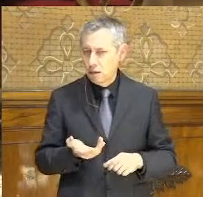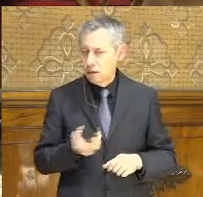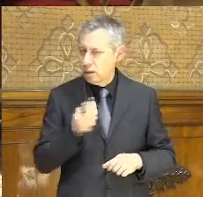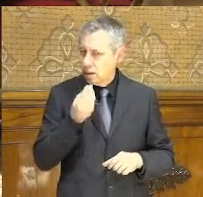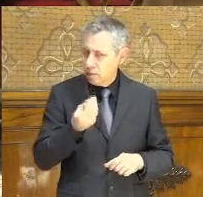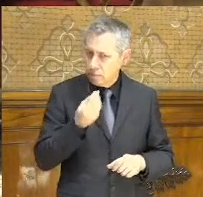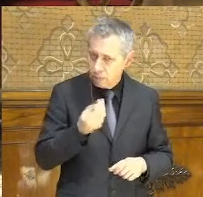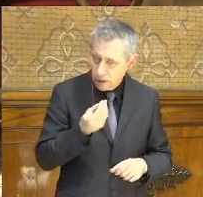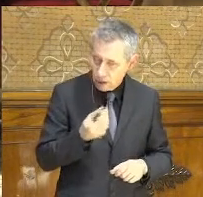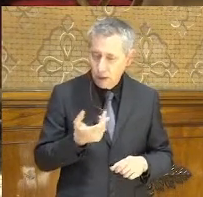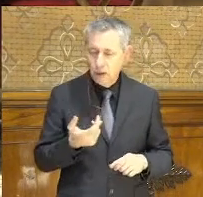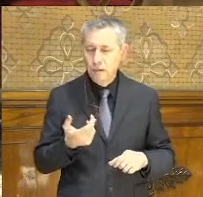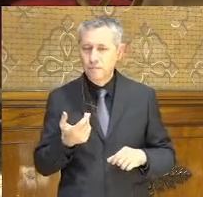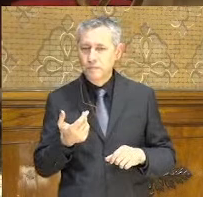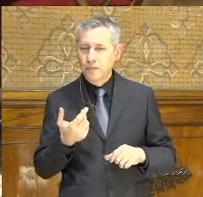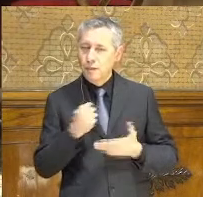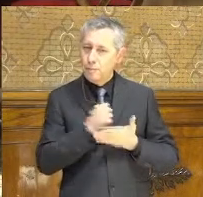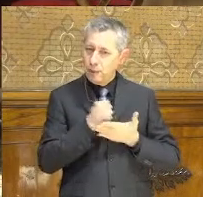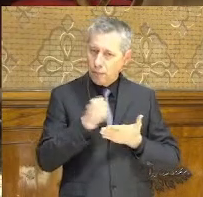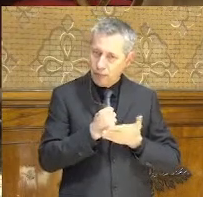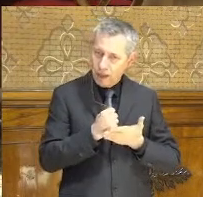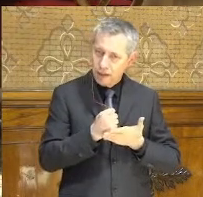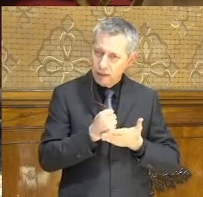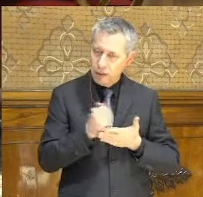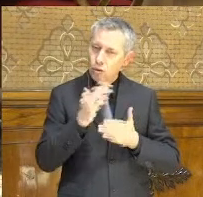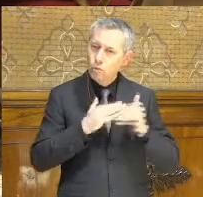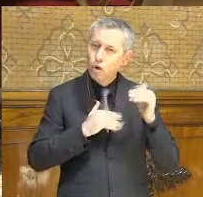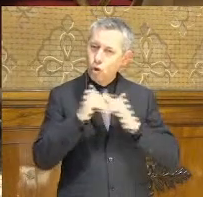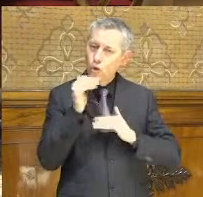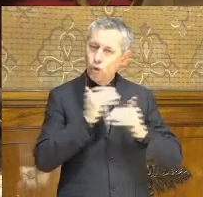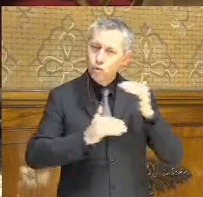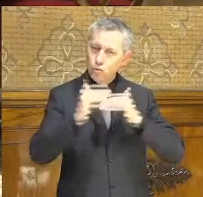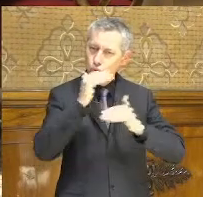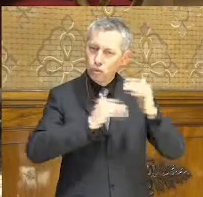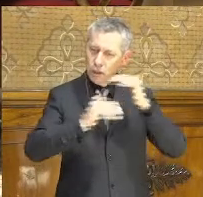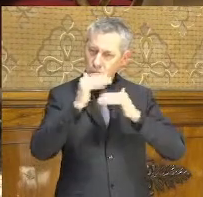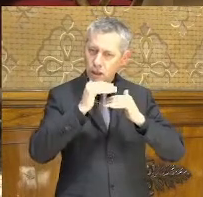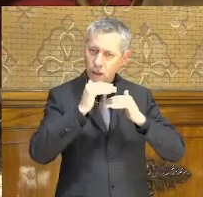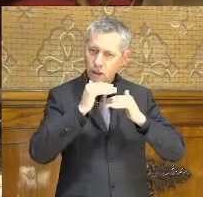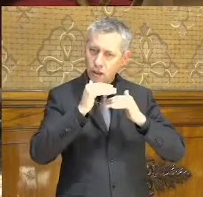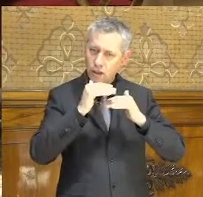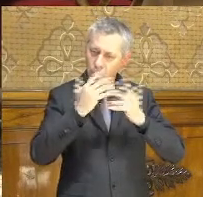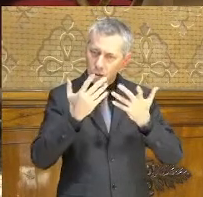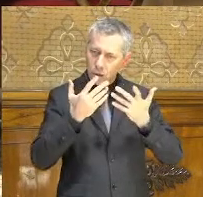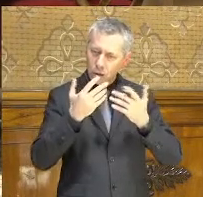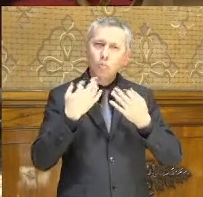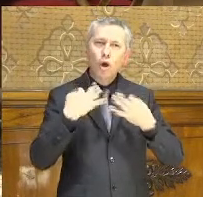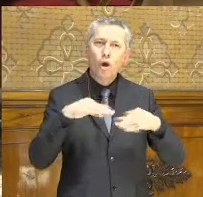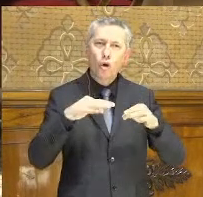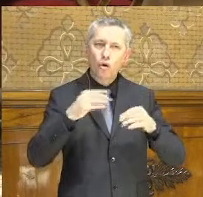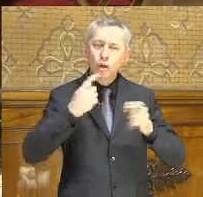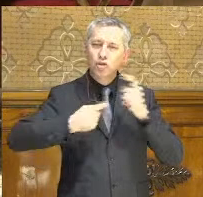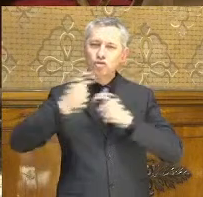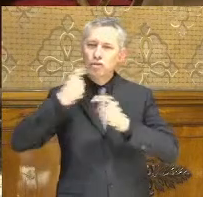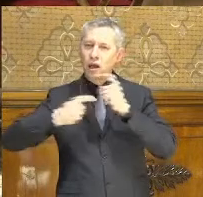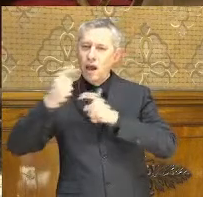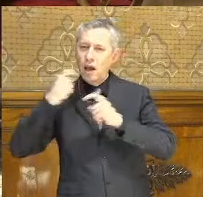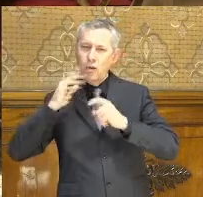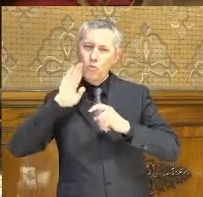and freedom is a constitutive part of the origin of man and woman. And that